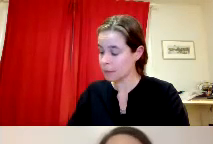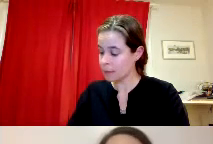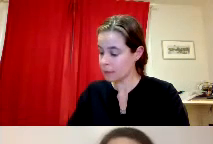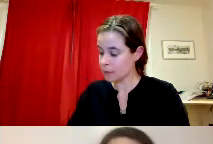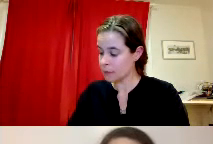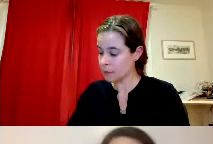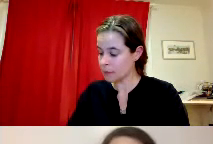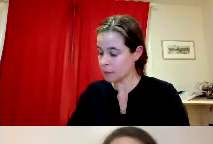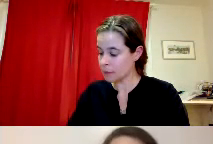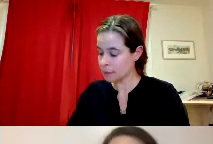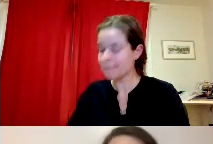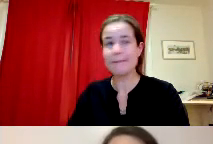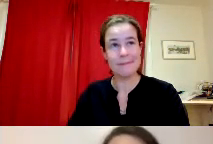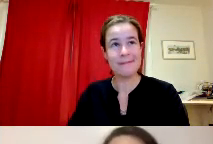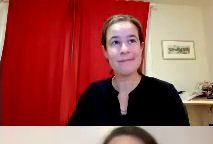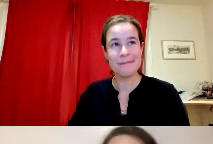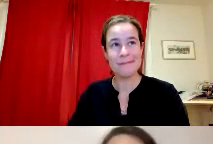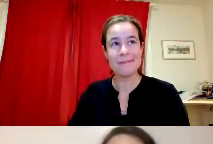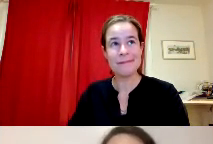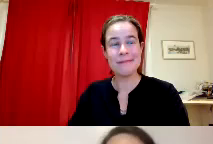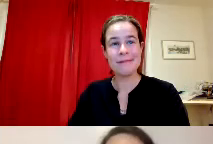was a pretty highly privileged bunch.